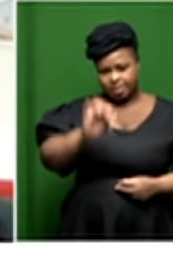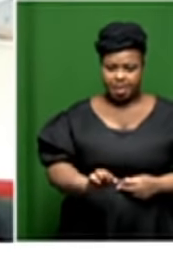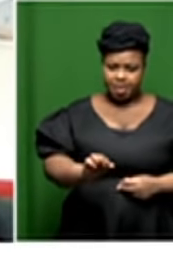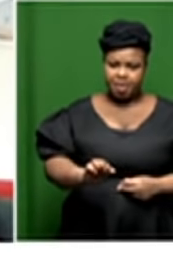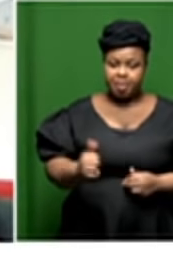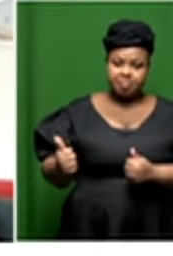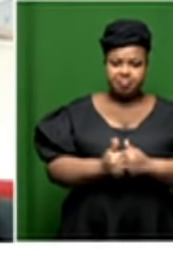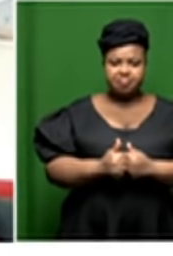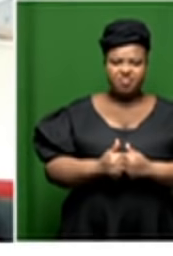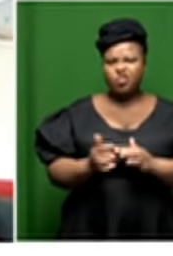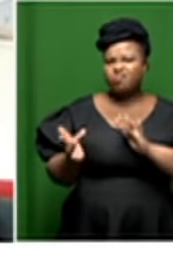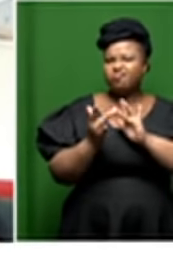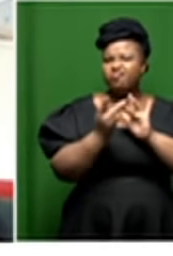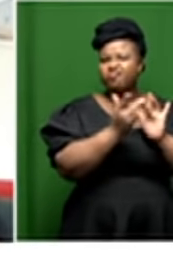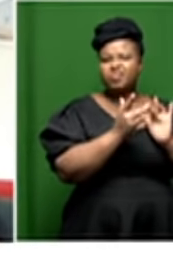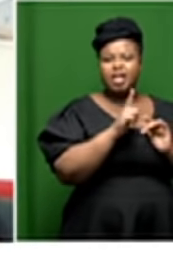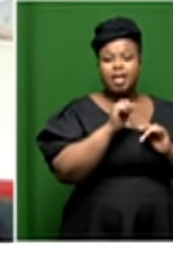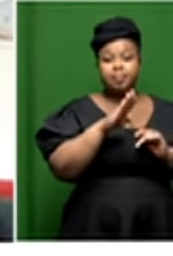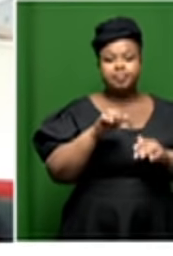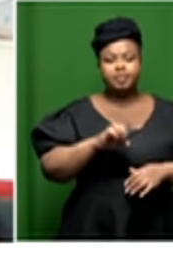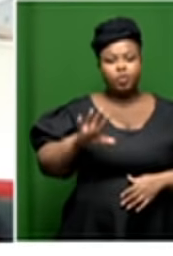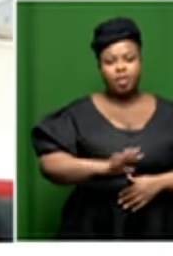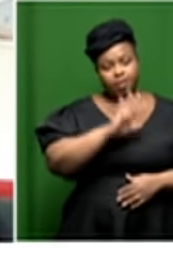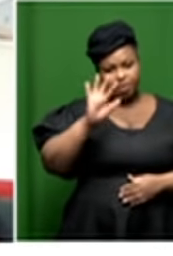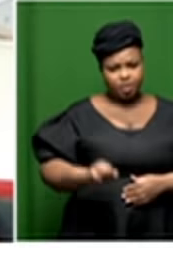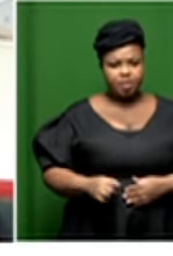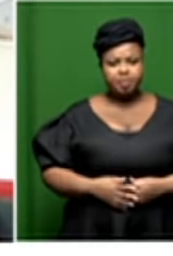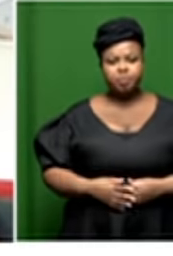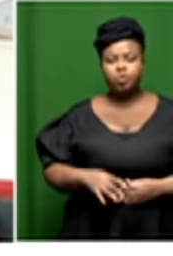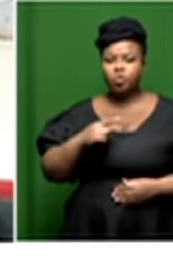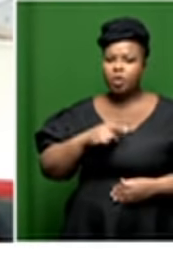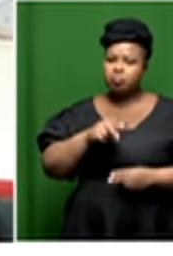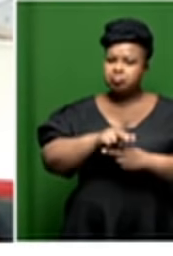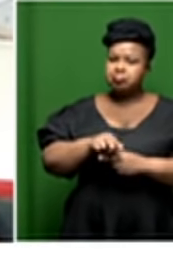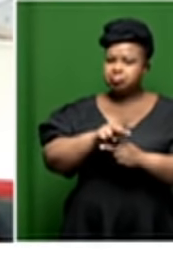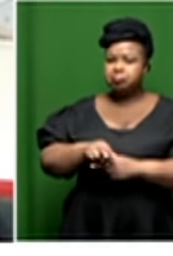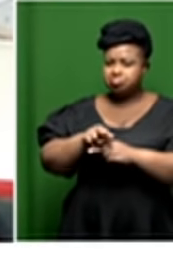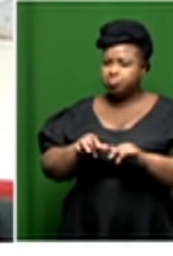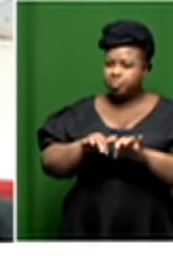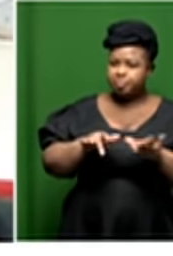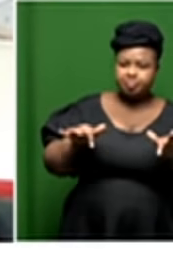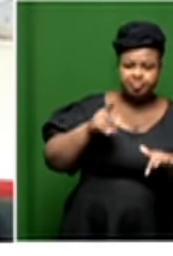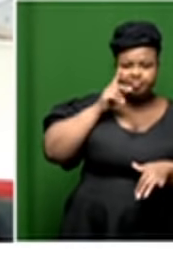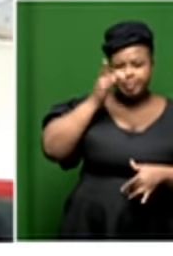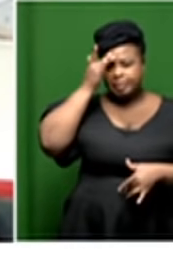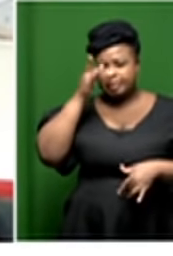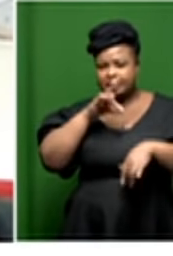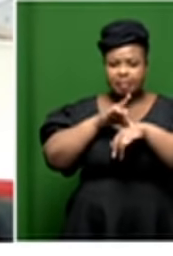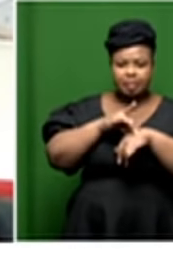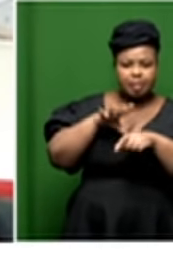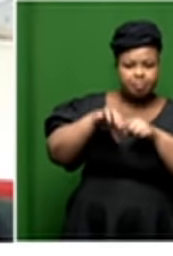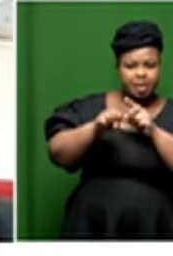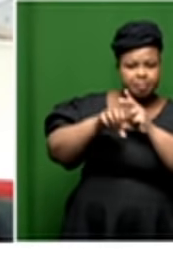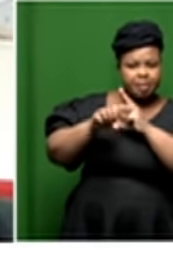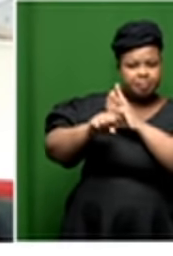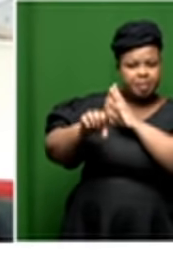consortium has a network of labs across South Africa and essentially monitor the pandemic very actively to make sure that we pick up new variants